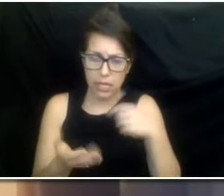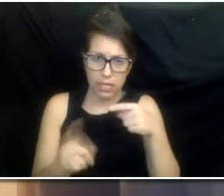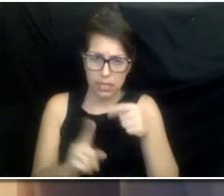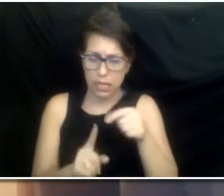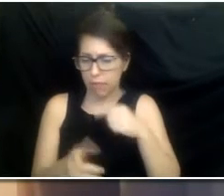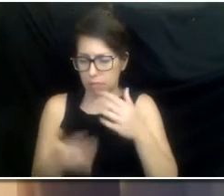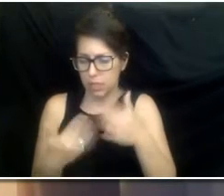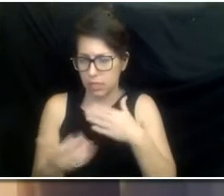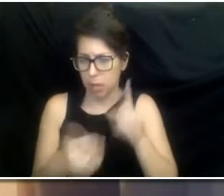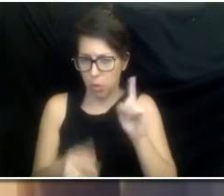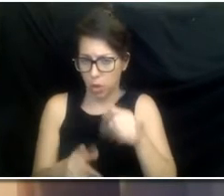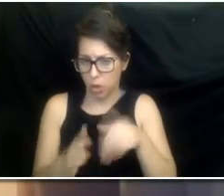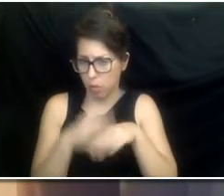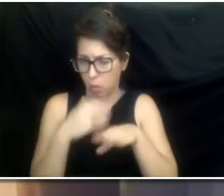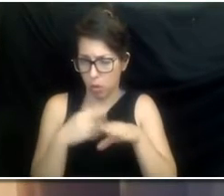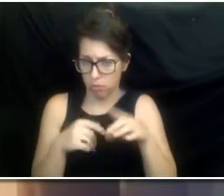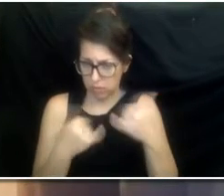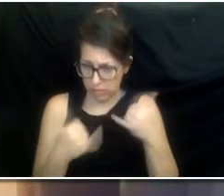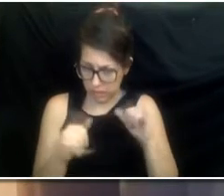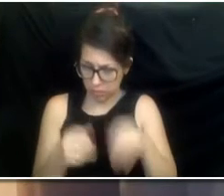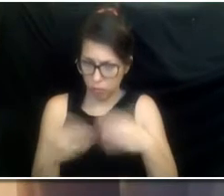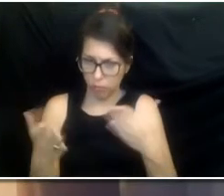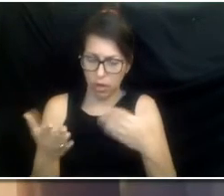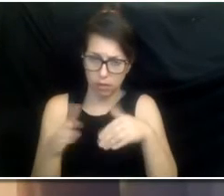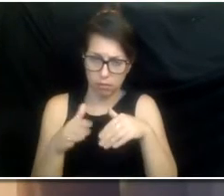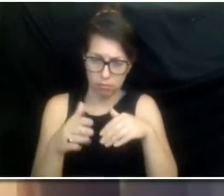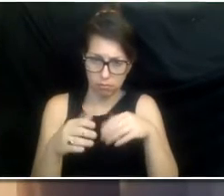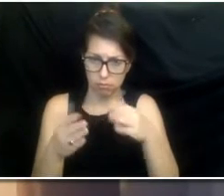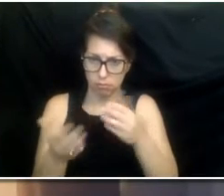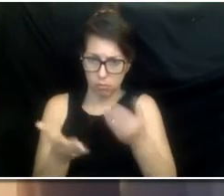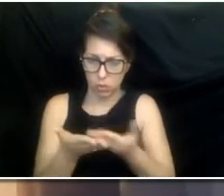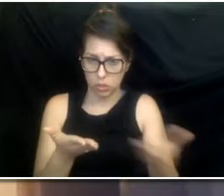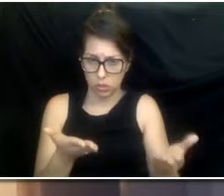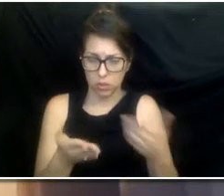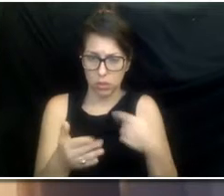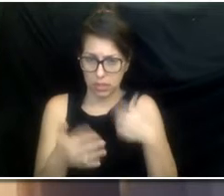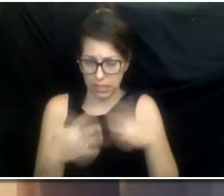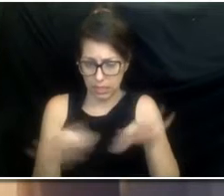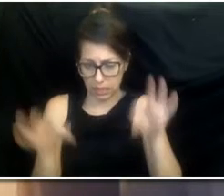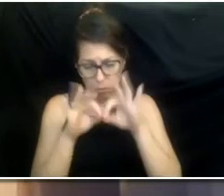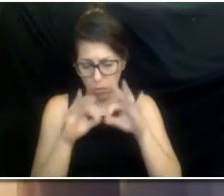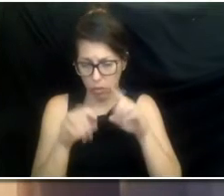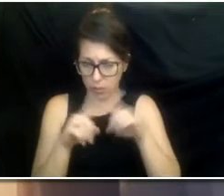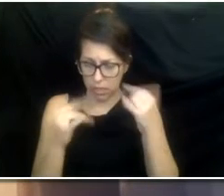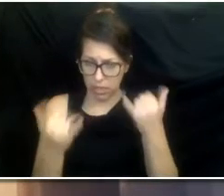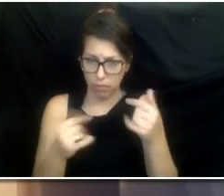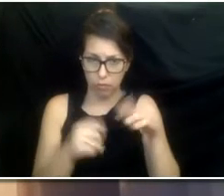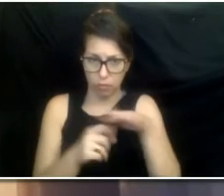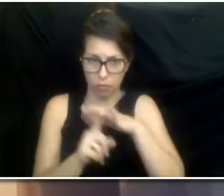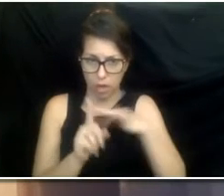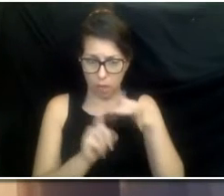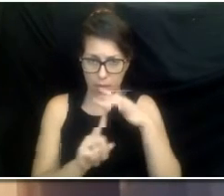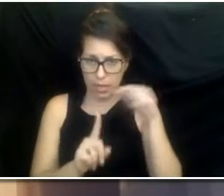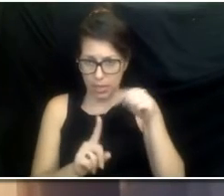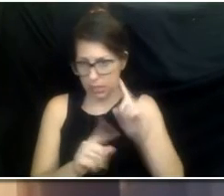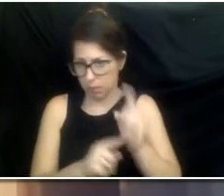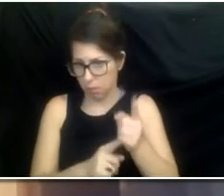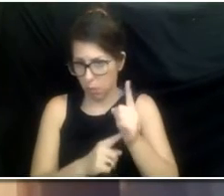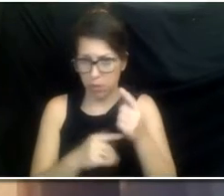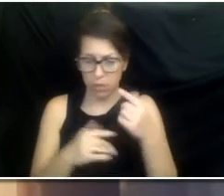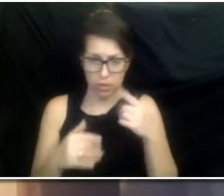city council to remember these vulnerable families as we go into what's definitely going to be an eser budget for